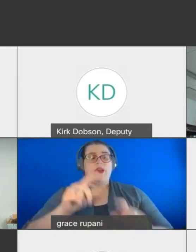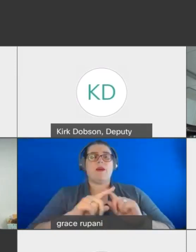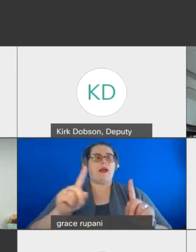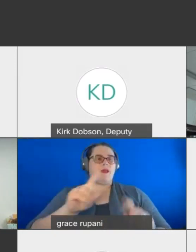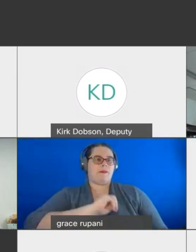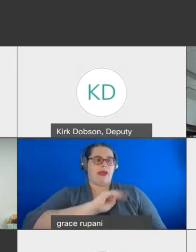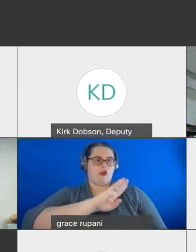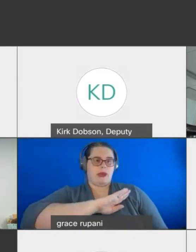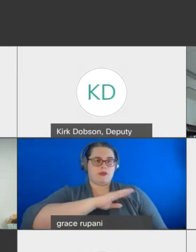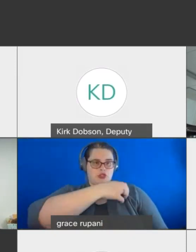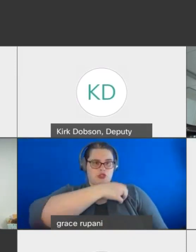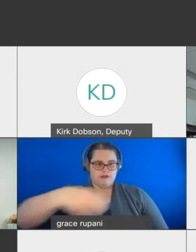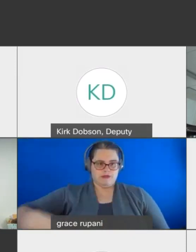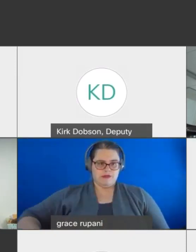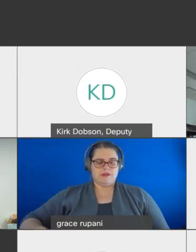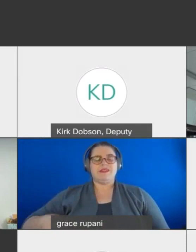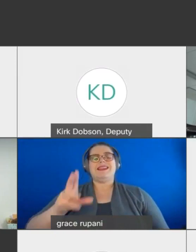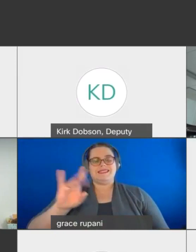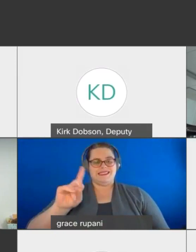week,